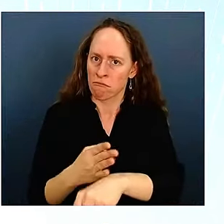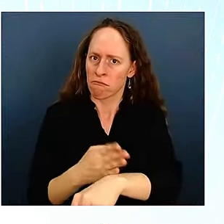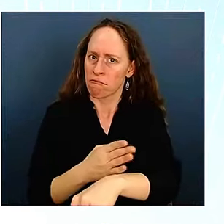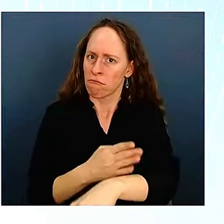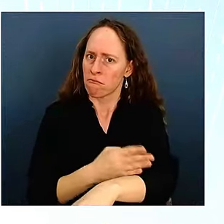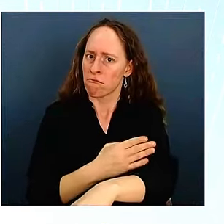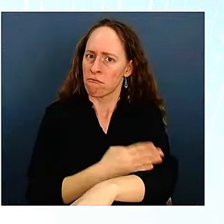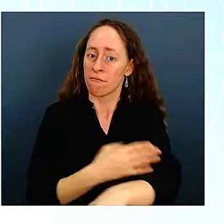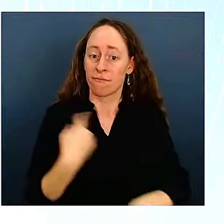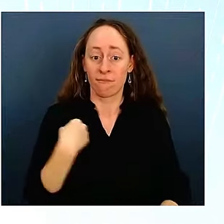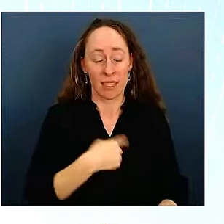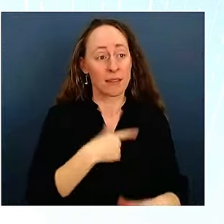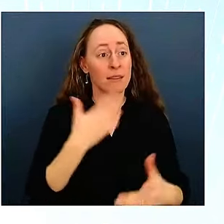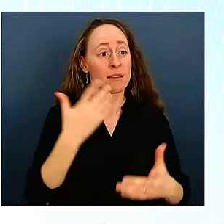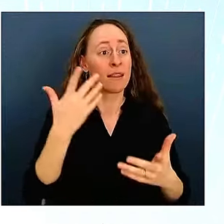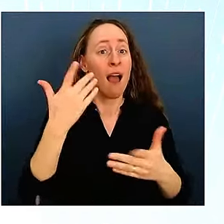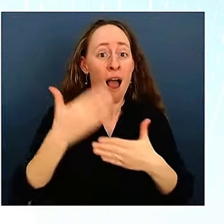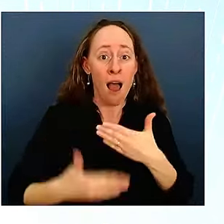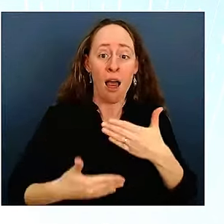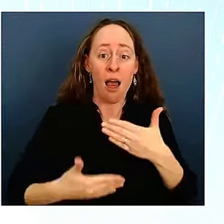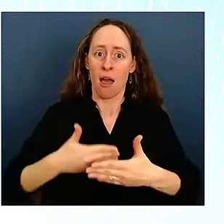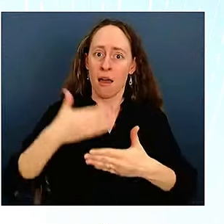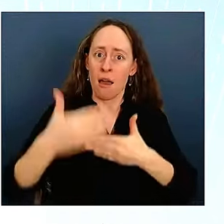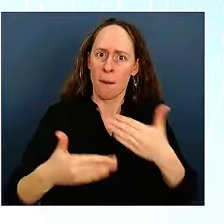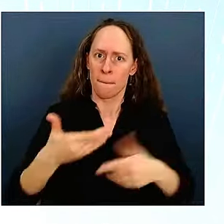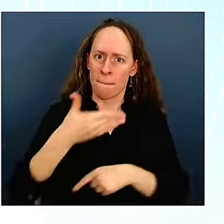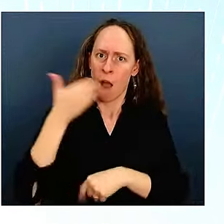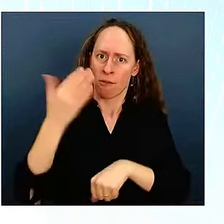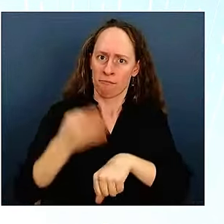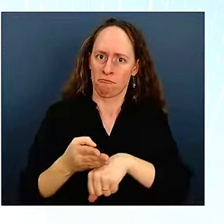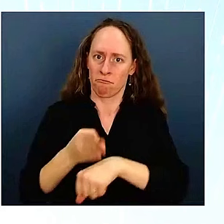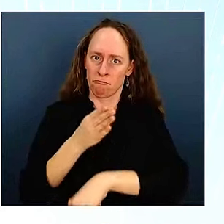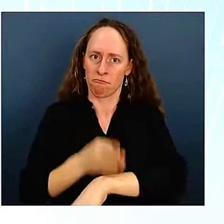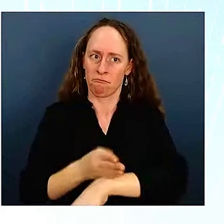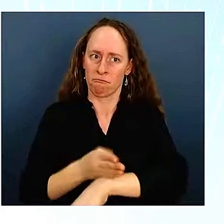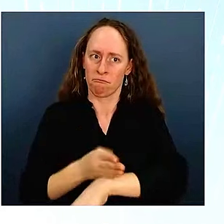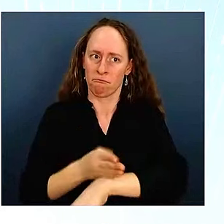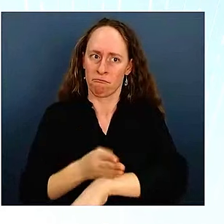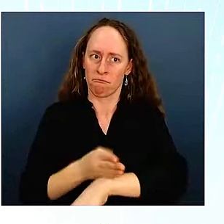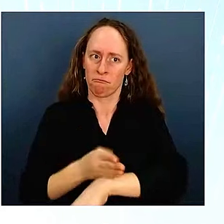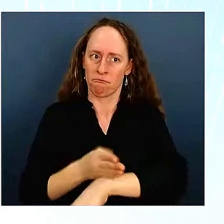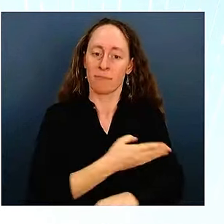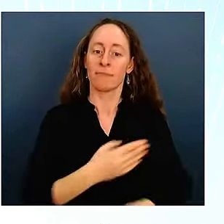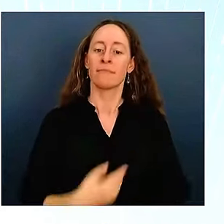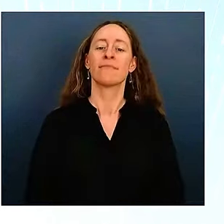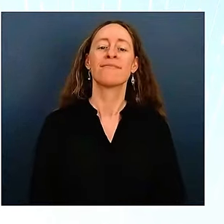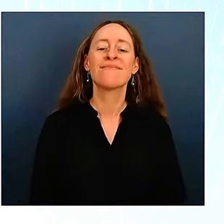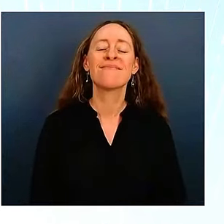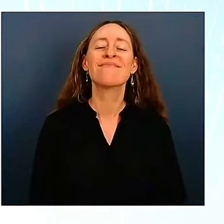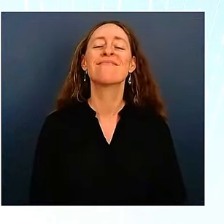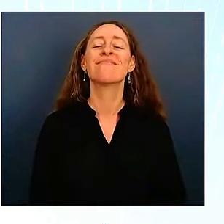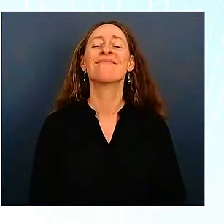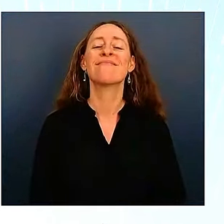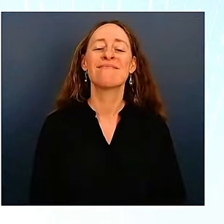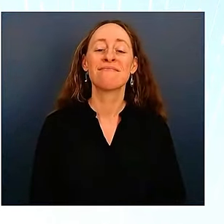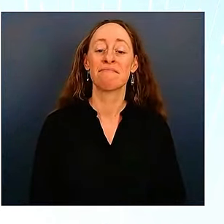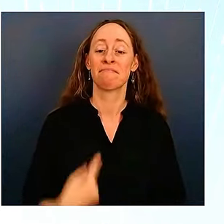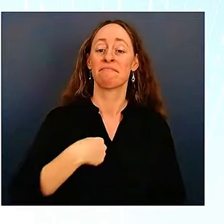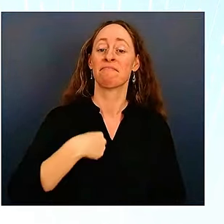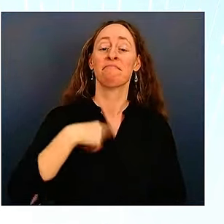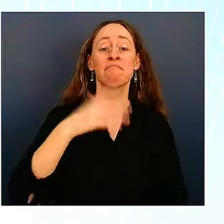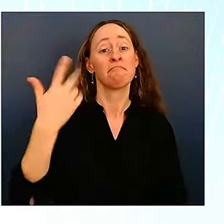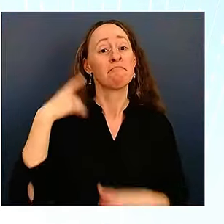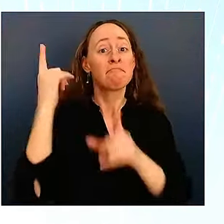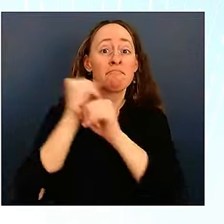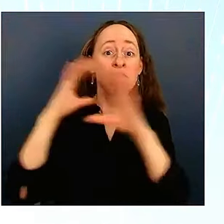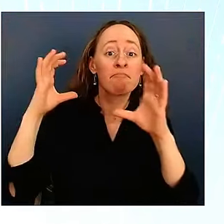players. For me, even we didn't win the trophy, we would still be champions because